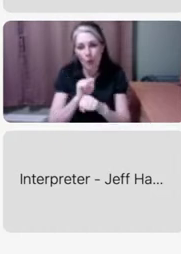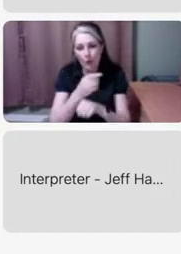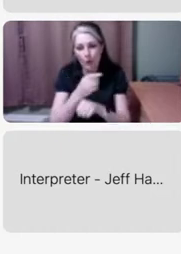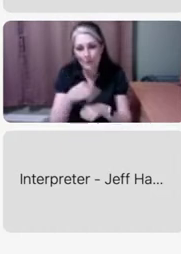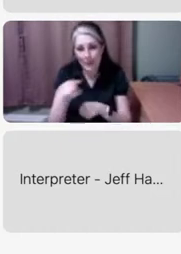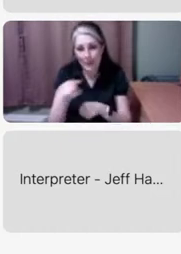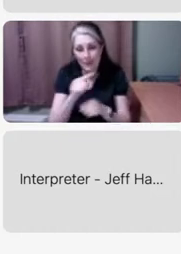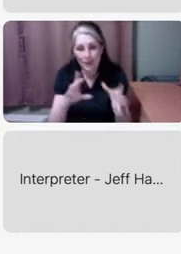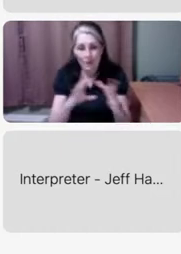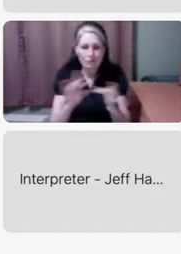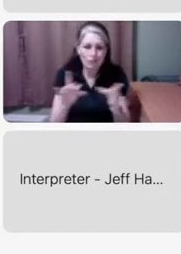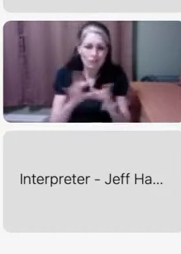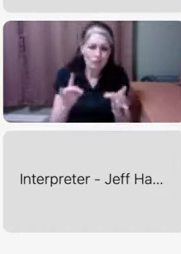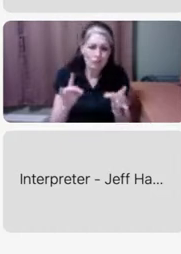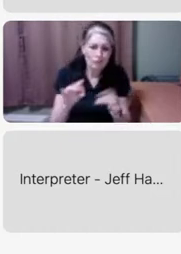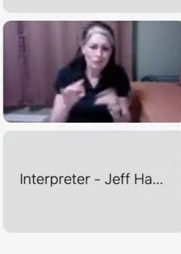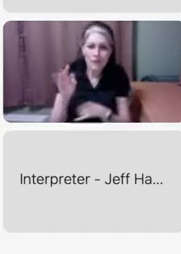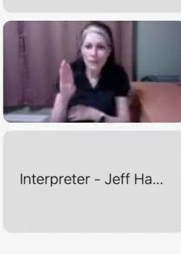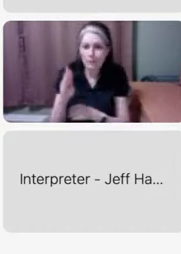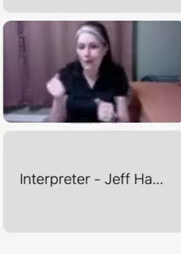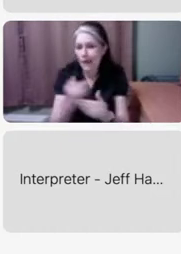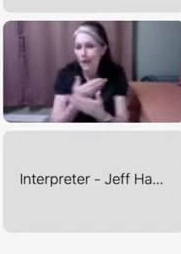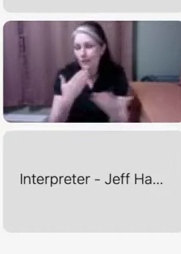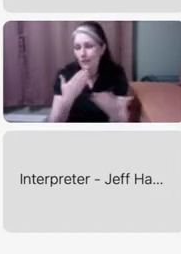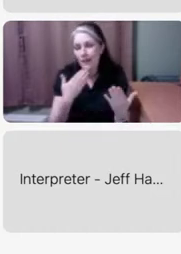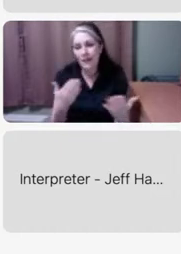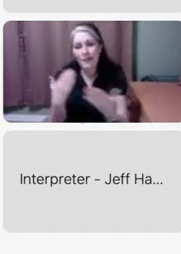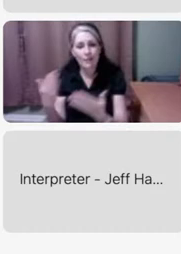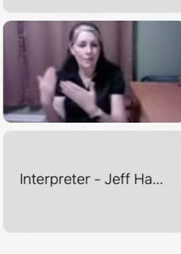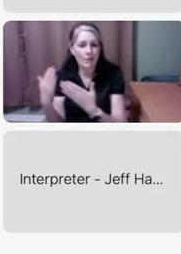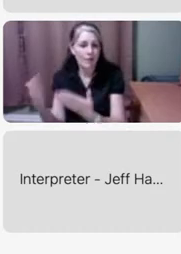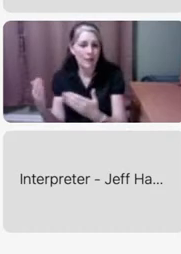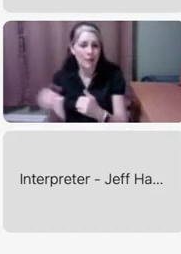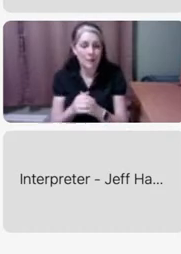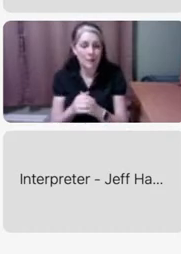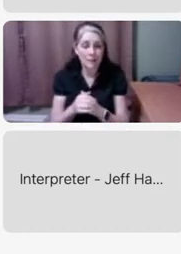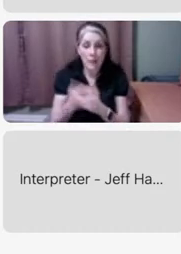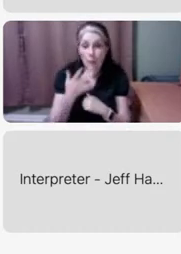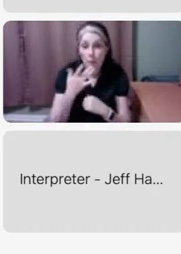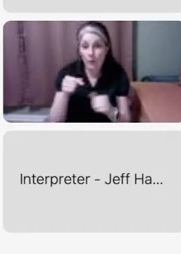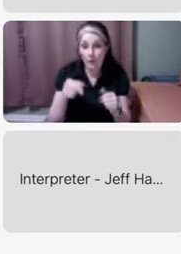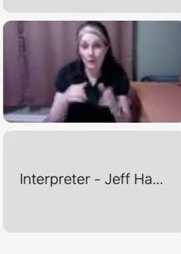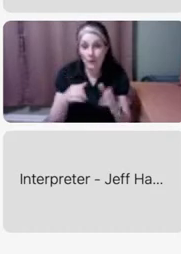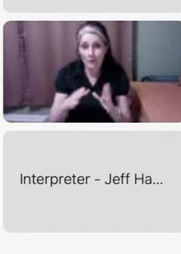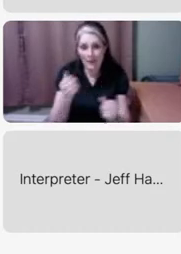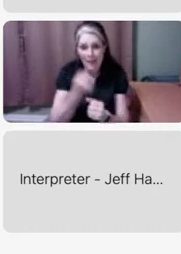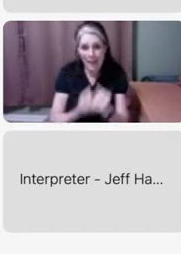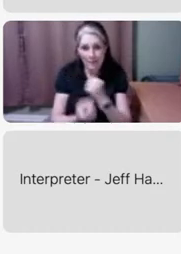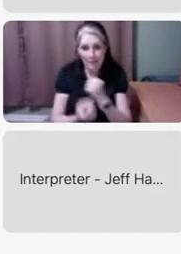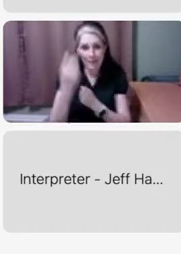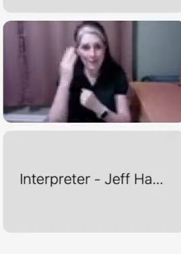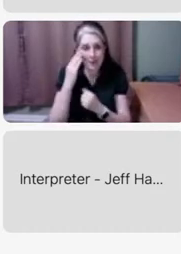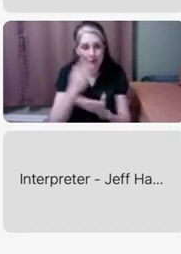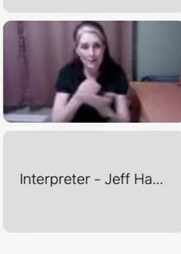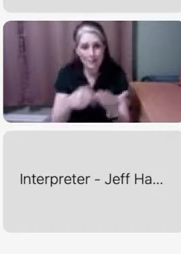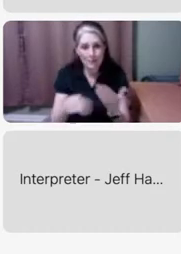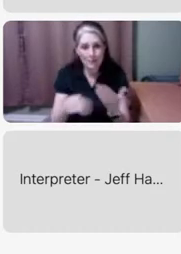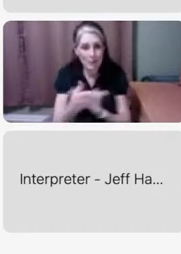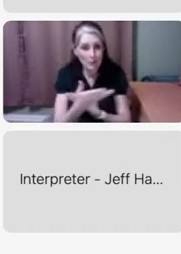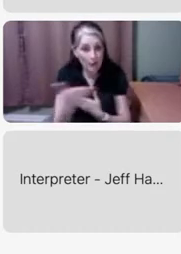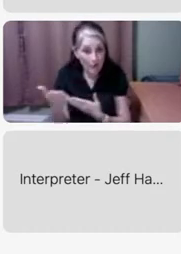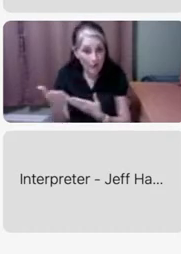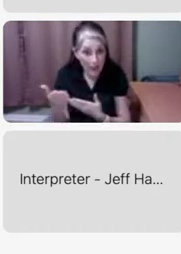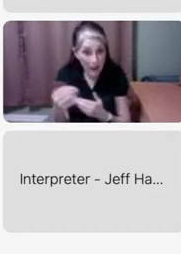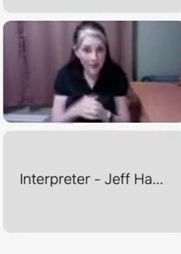facebook everything thank you very much i i'd rather do it this way so that everybody knows i know some of you were there and i ended up